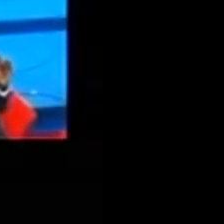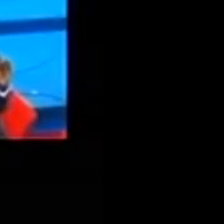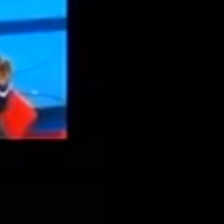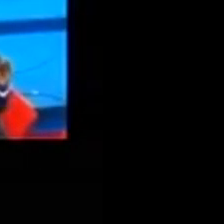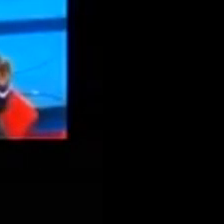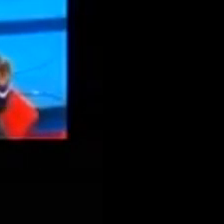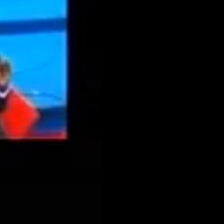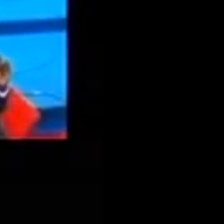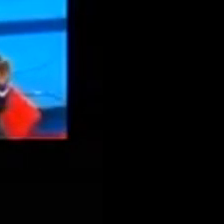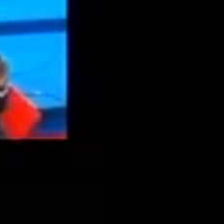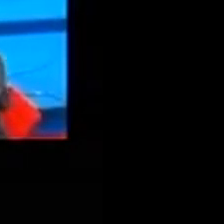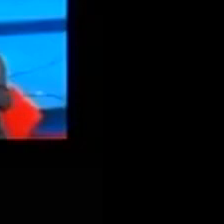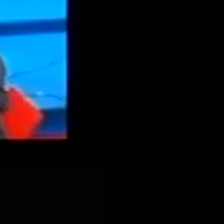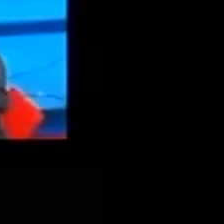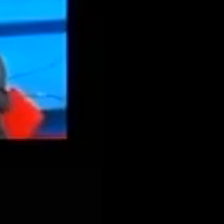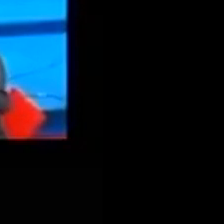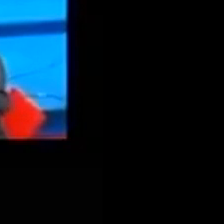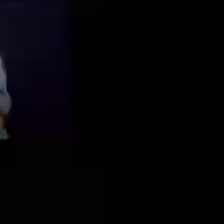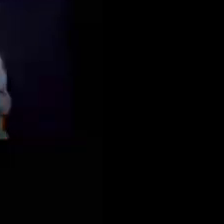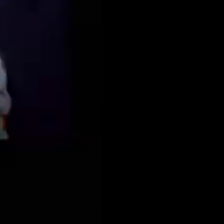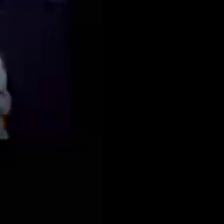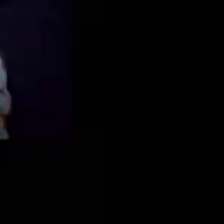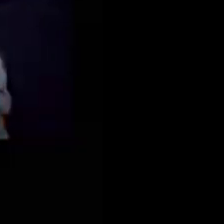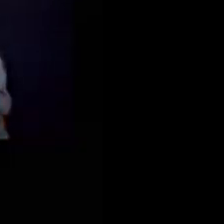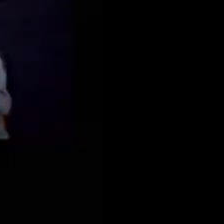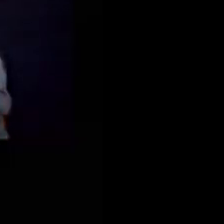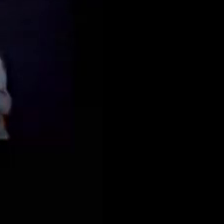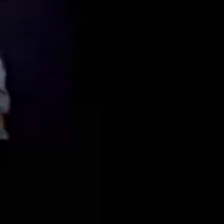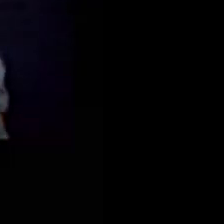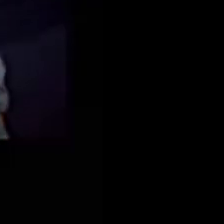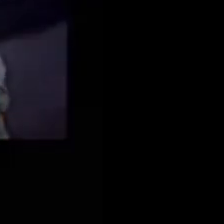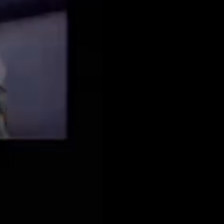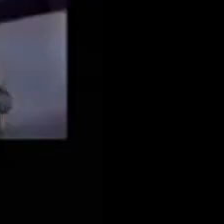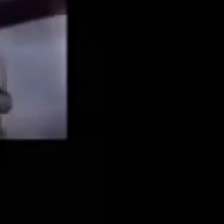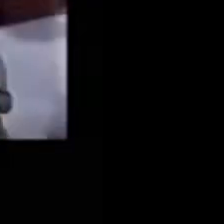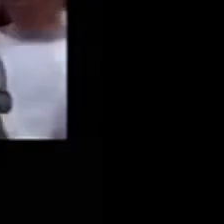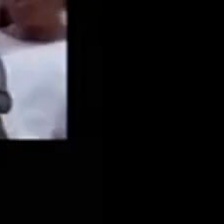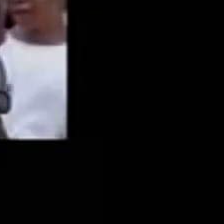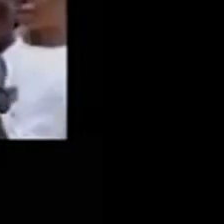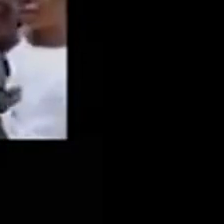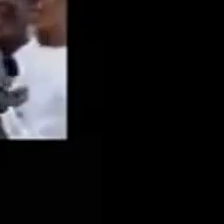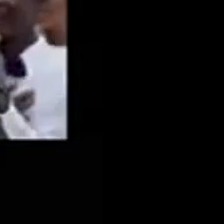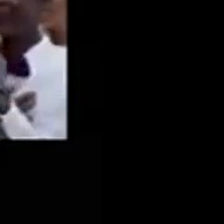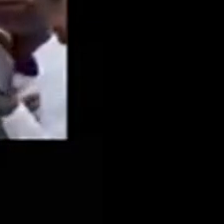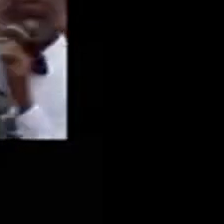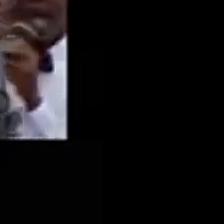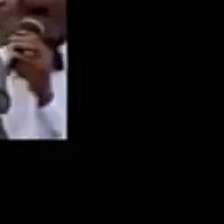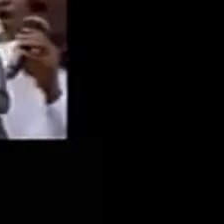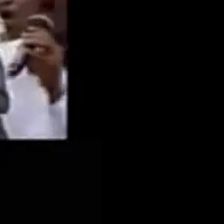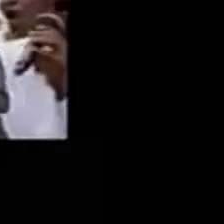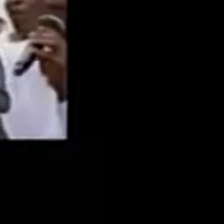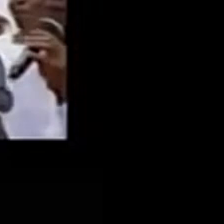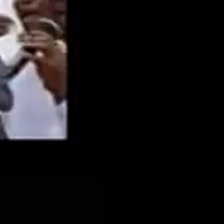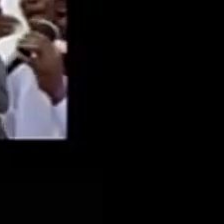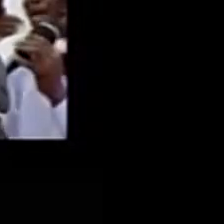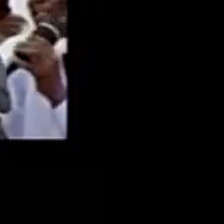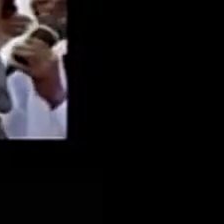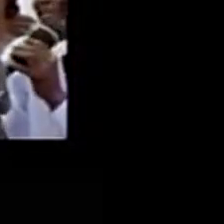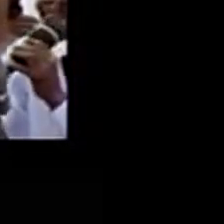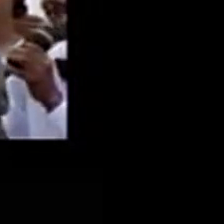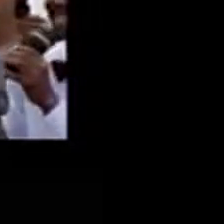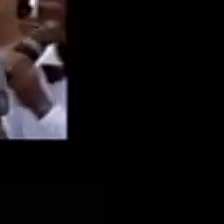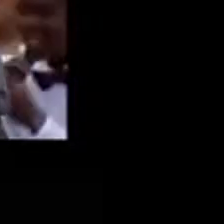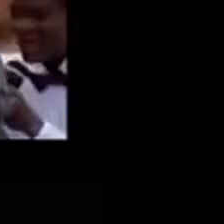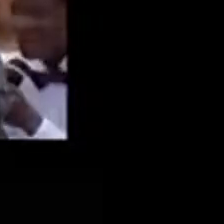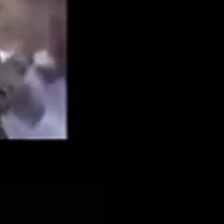free. At the cross, my debt was paid. All my